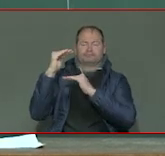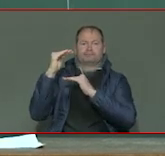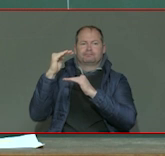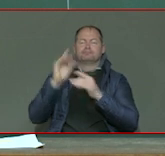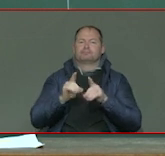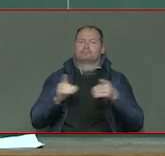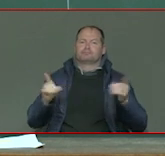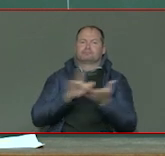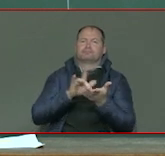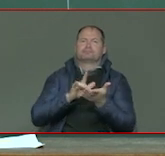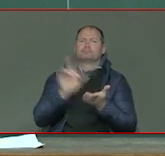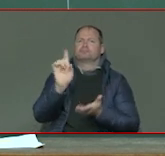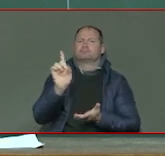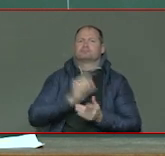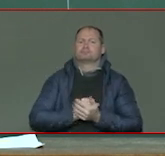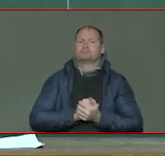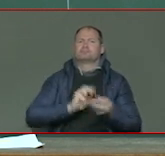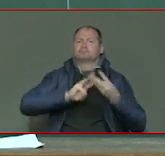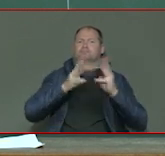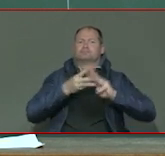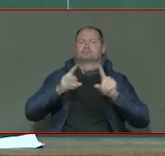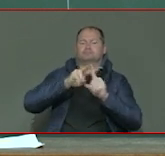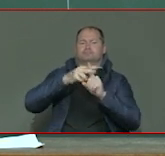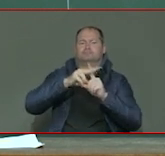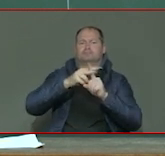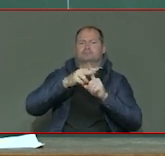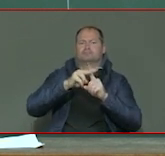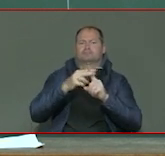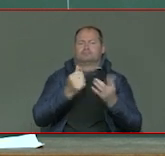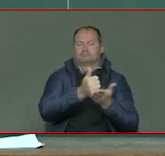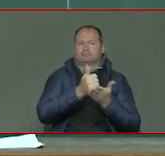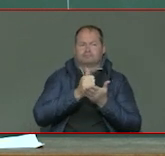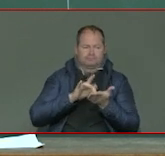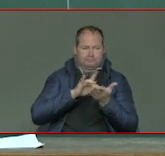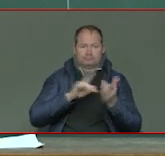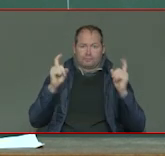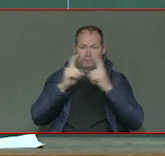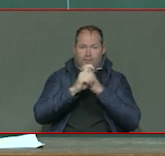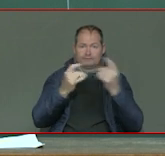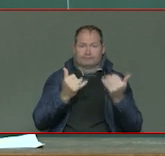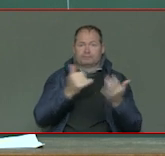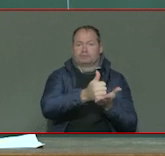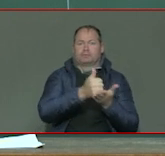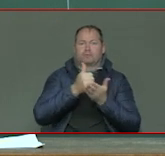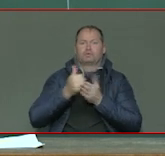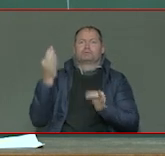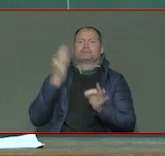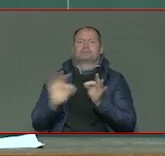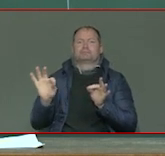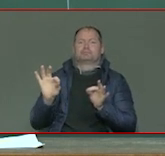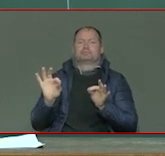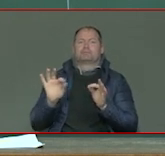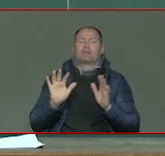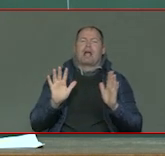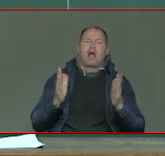is a mathematical tool used to make complex calculations easier. It is used by engineers,